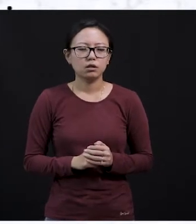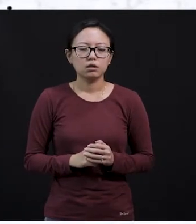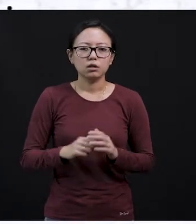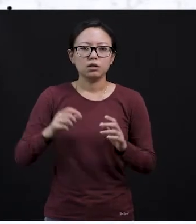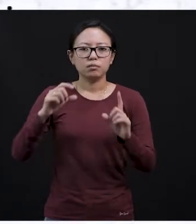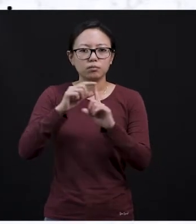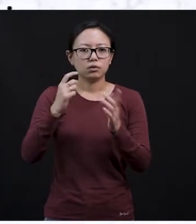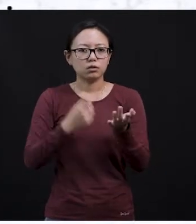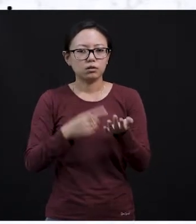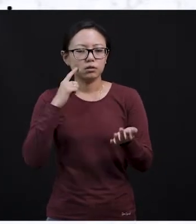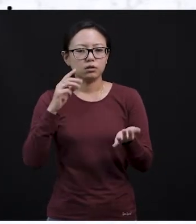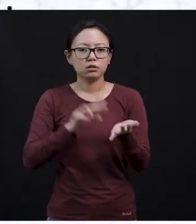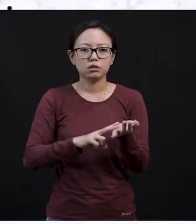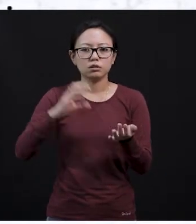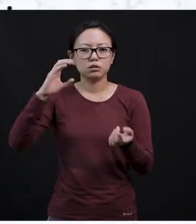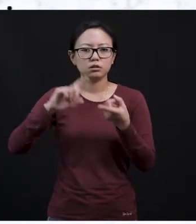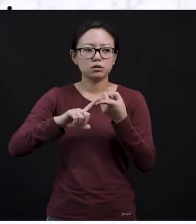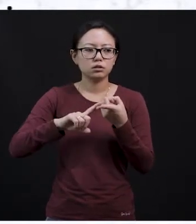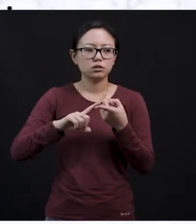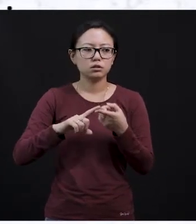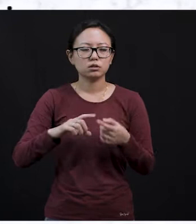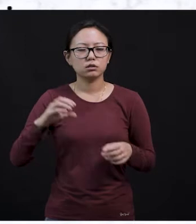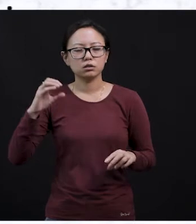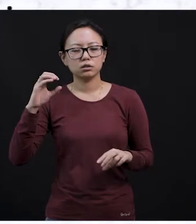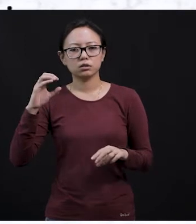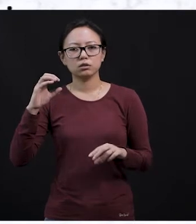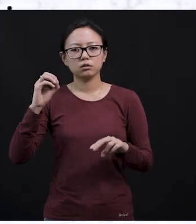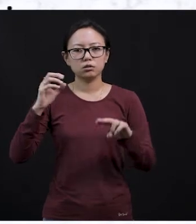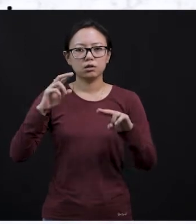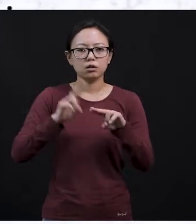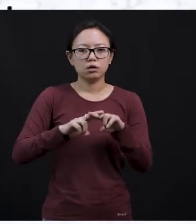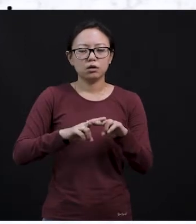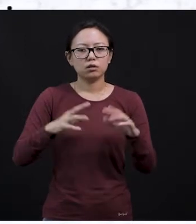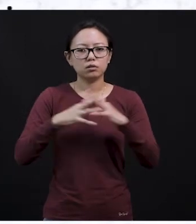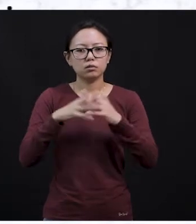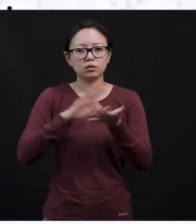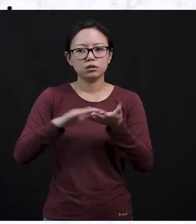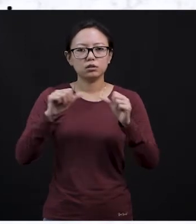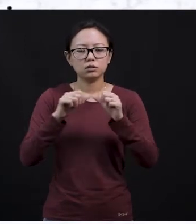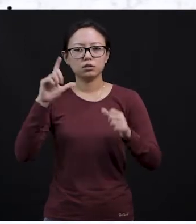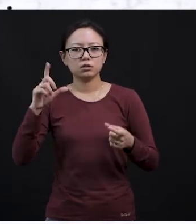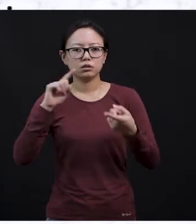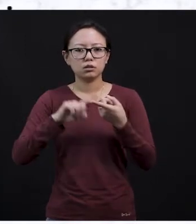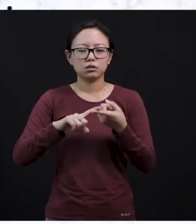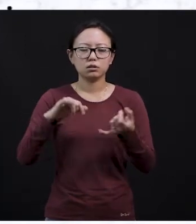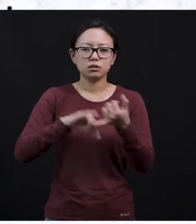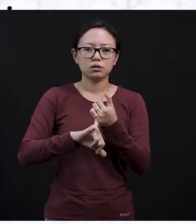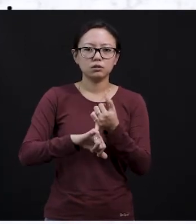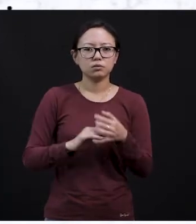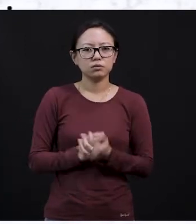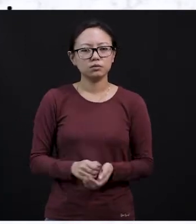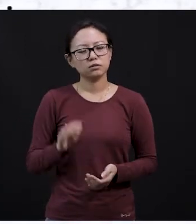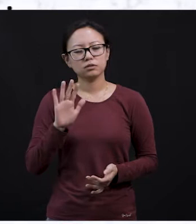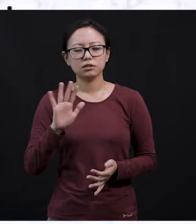Museum. Its location on the sea coast gave it a special beauty. So if you love beaches and you love the coastline, Bombay is the place to